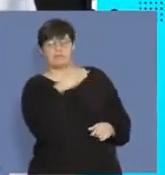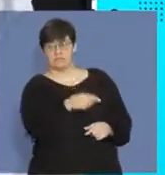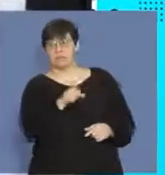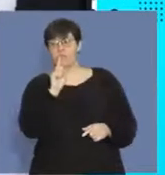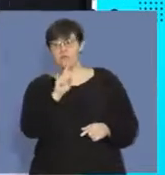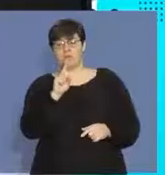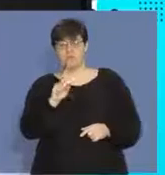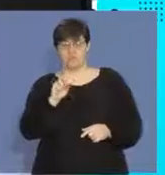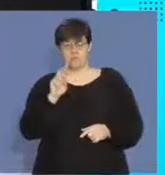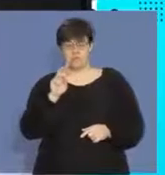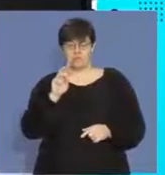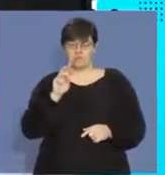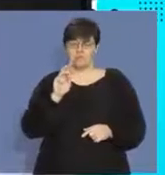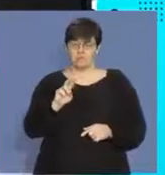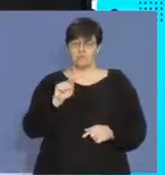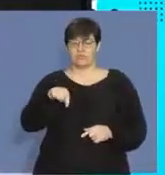112.69.